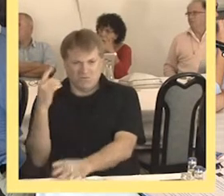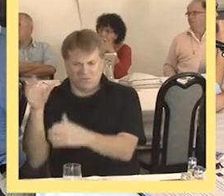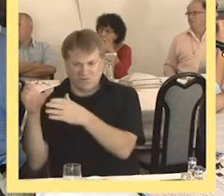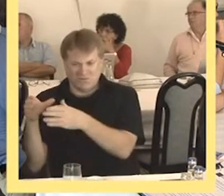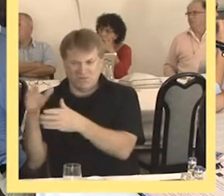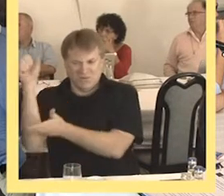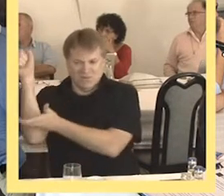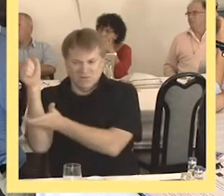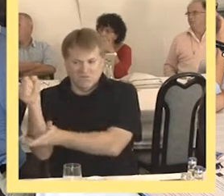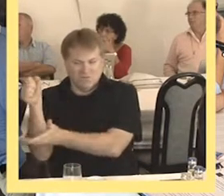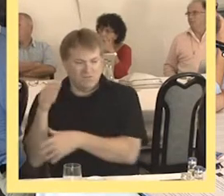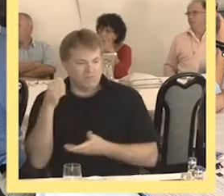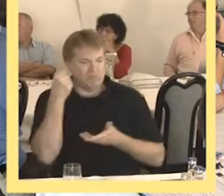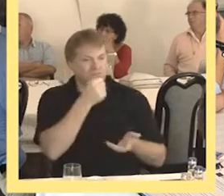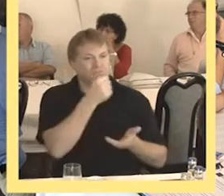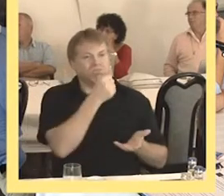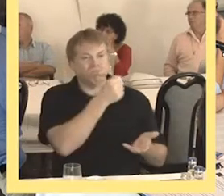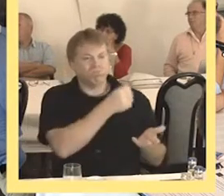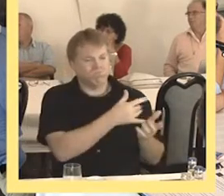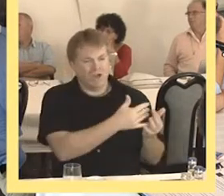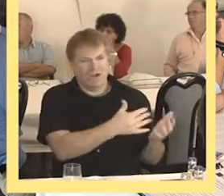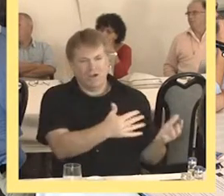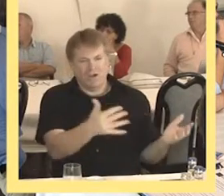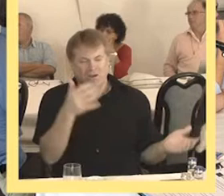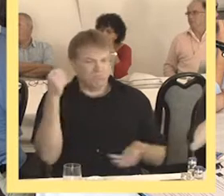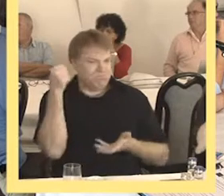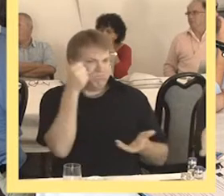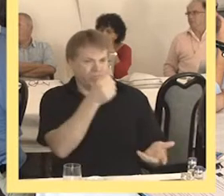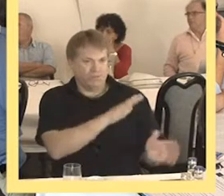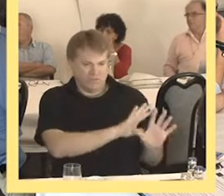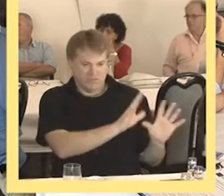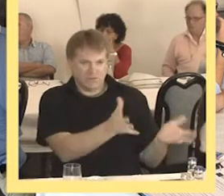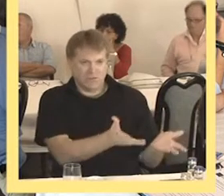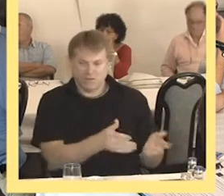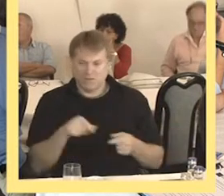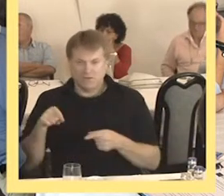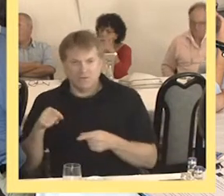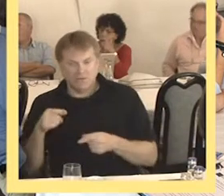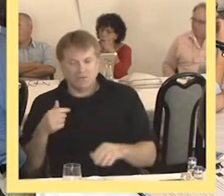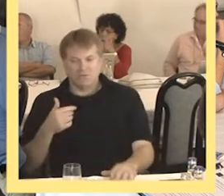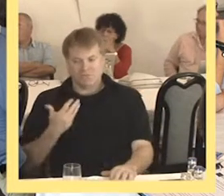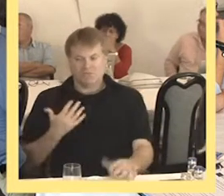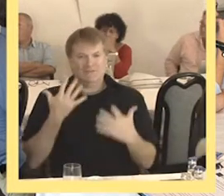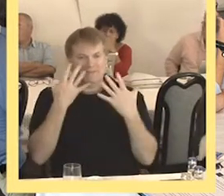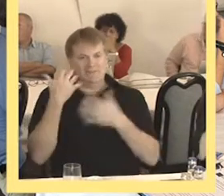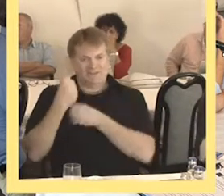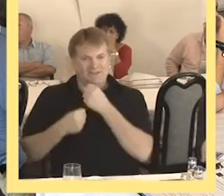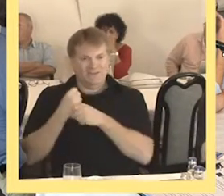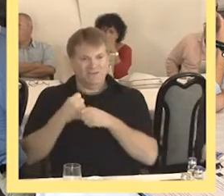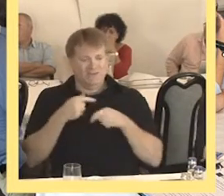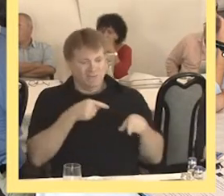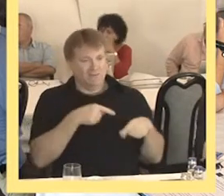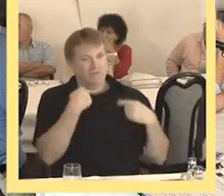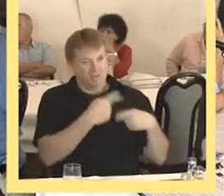has not ever been like this. It has been maybe first like the last 10 years like this. And this is also, I want to